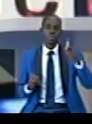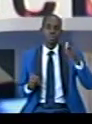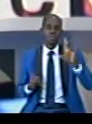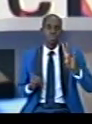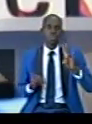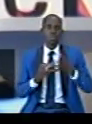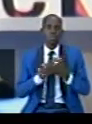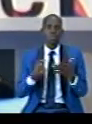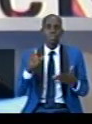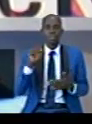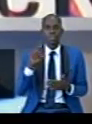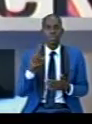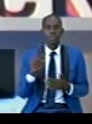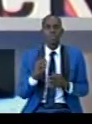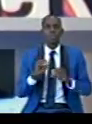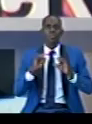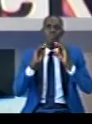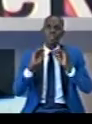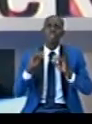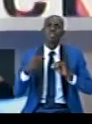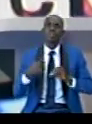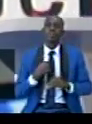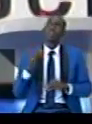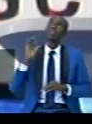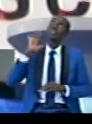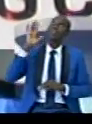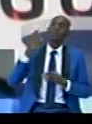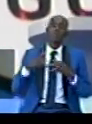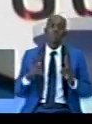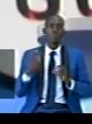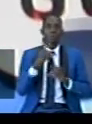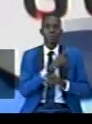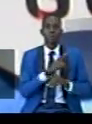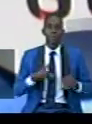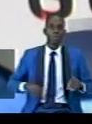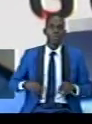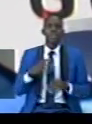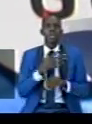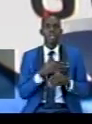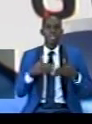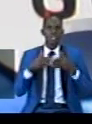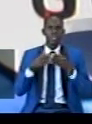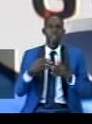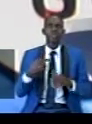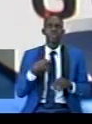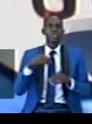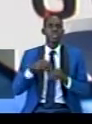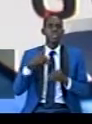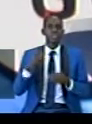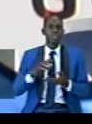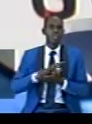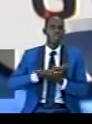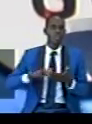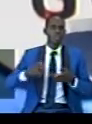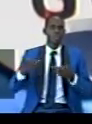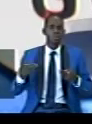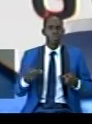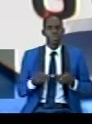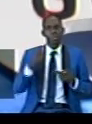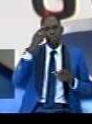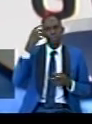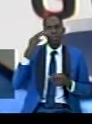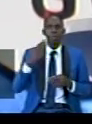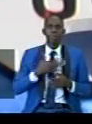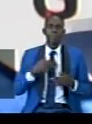way, O Lord, and lead me in a plain path because of mine